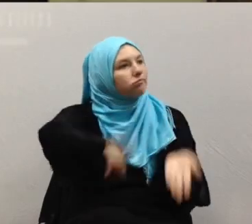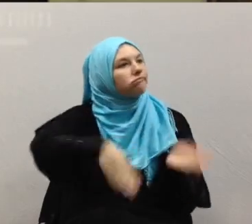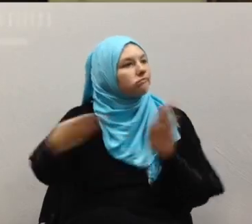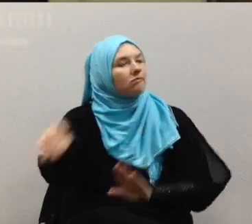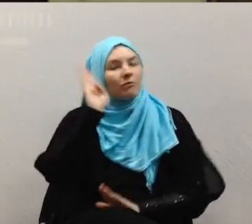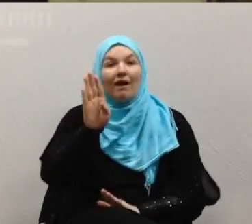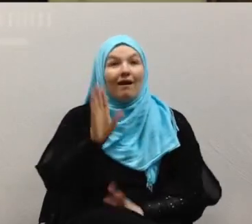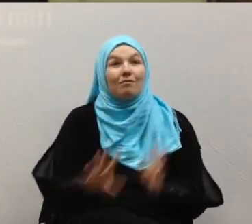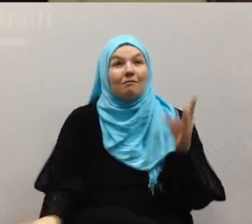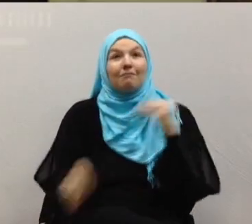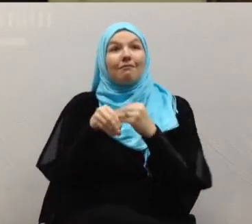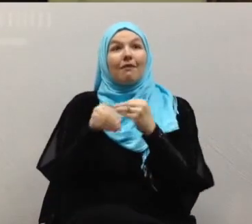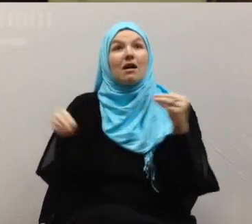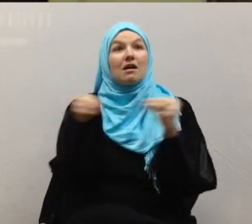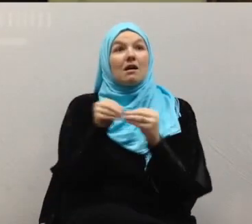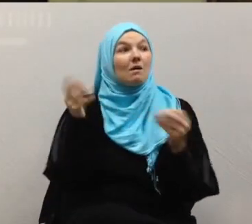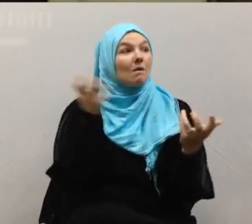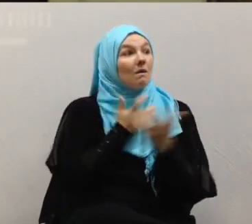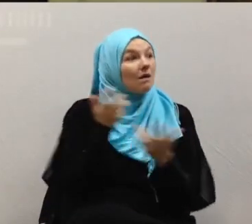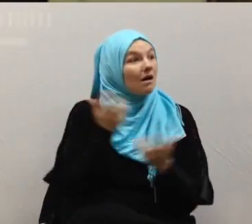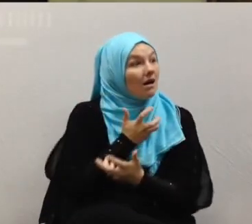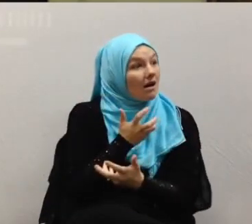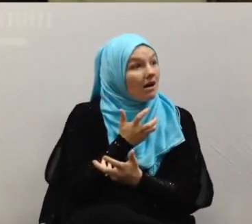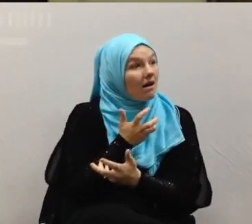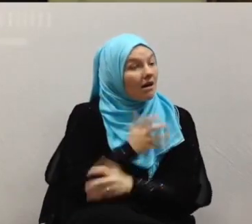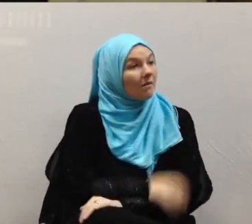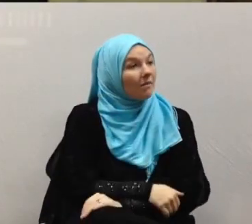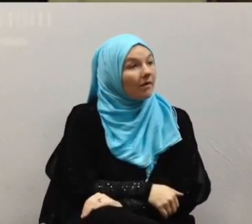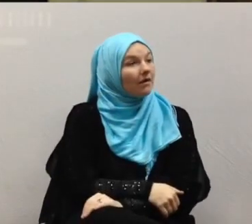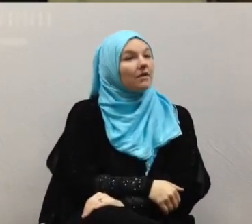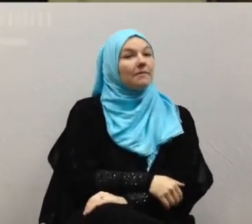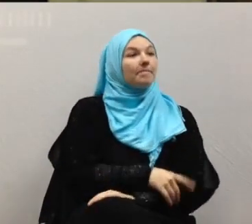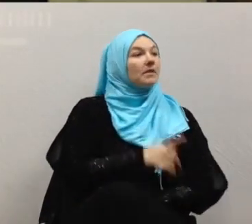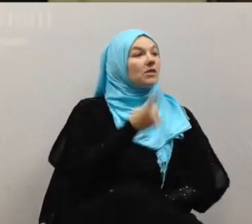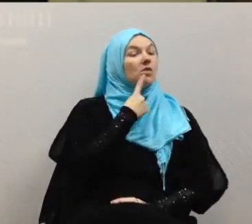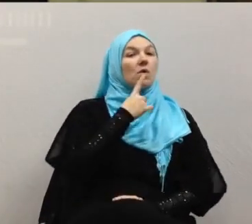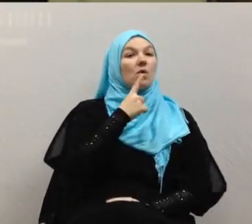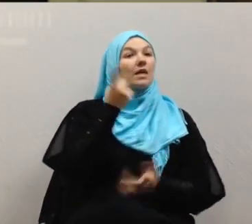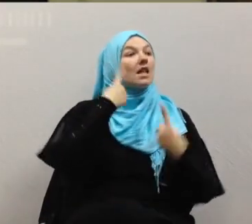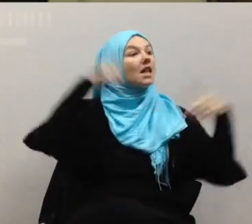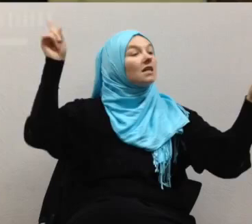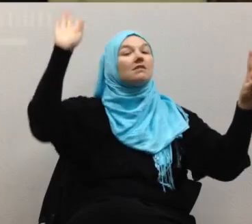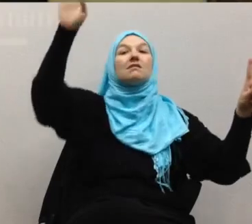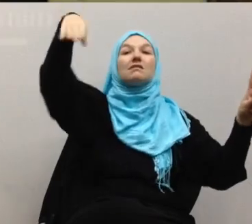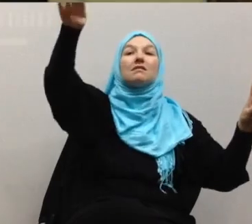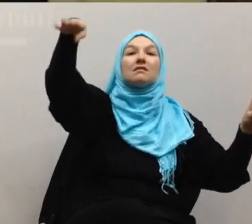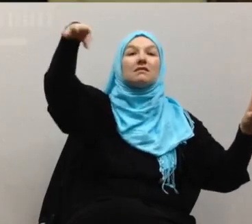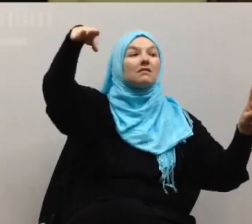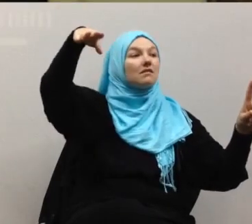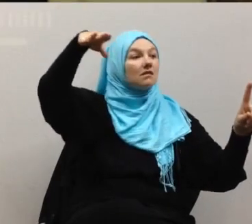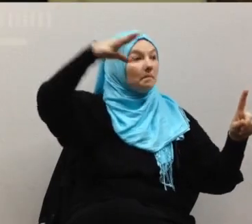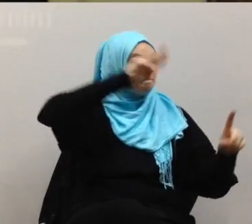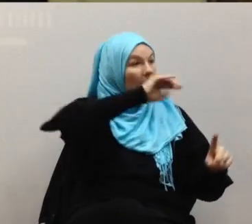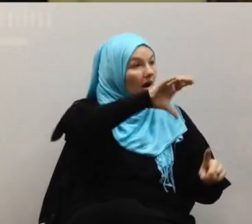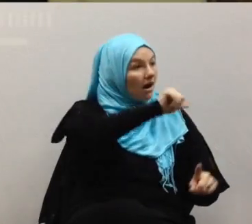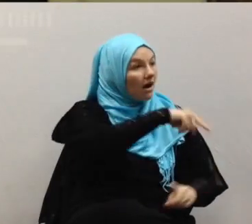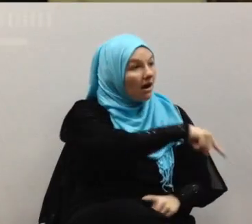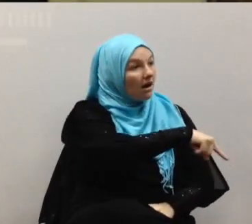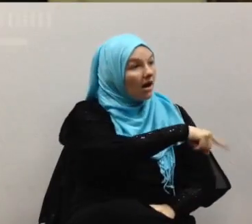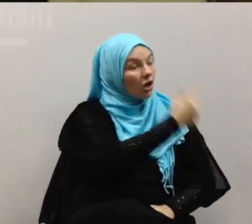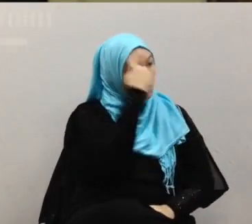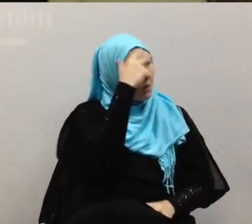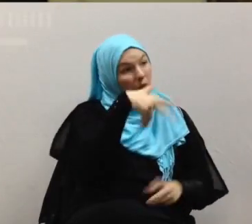Mecca publicly. So he announced that he's coming to Mecca, knowing the fact that 3 years